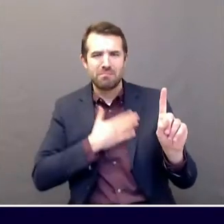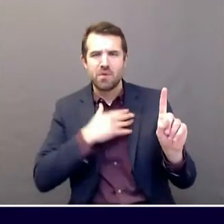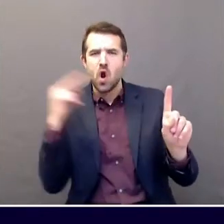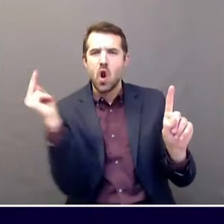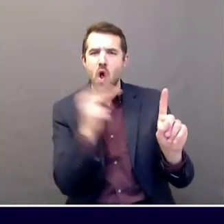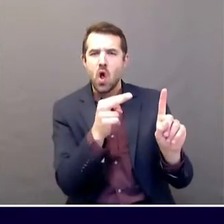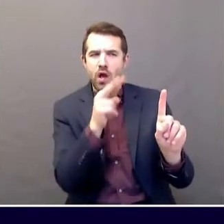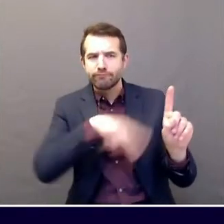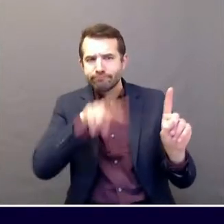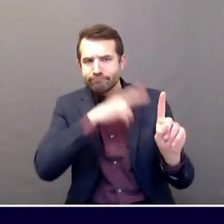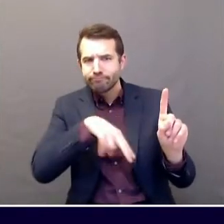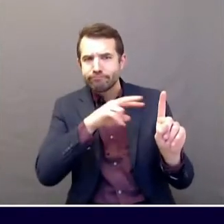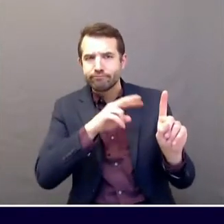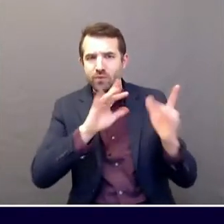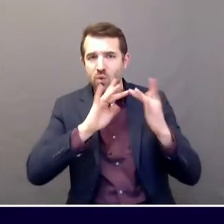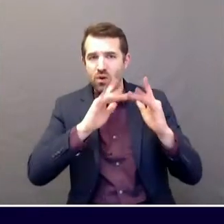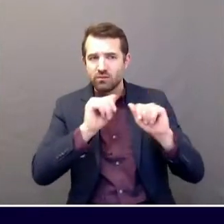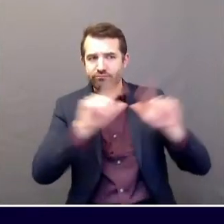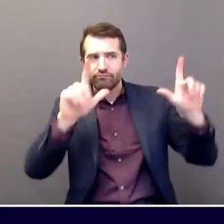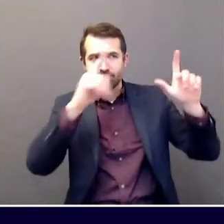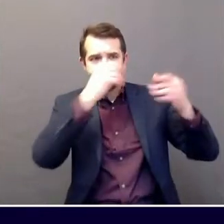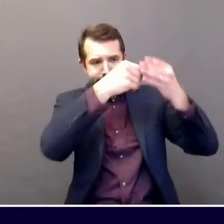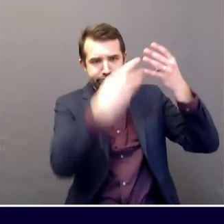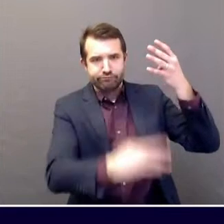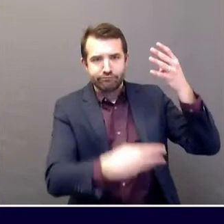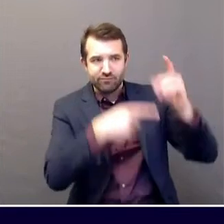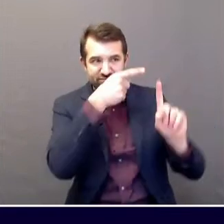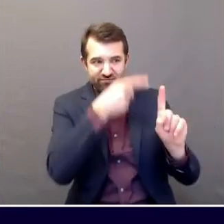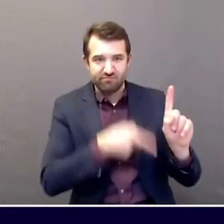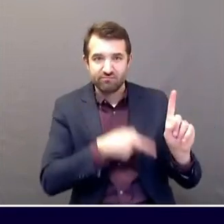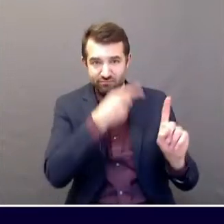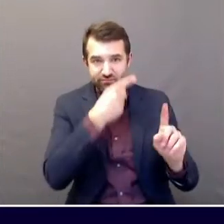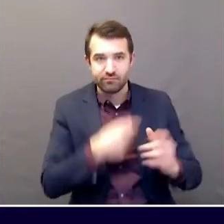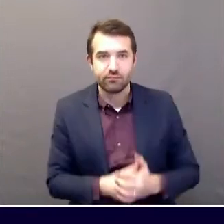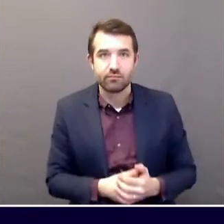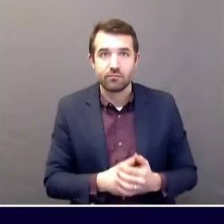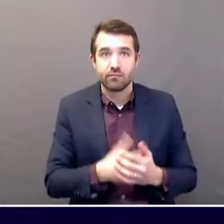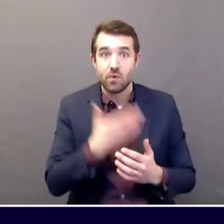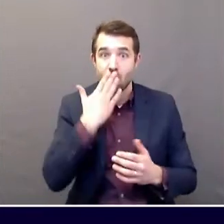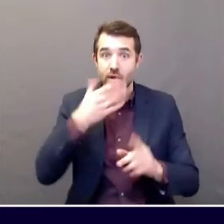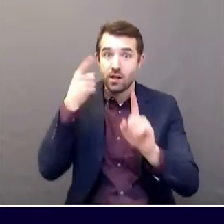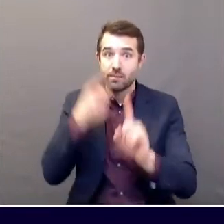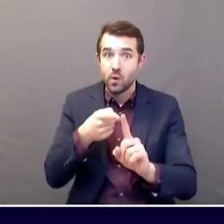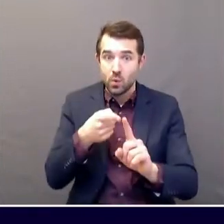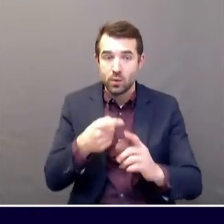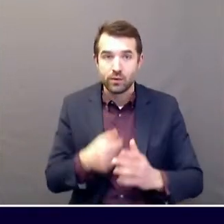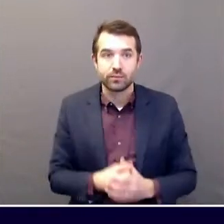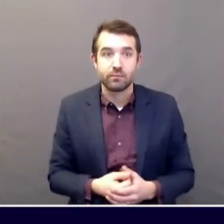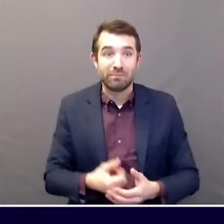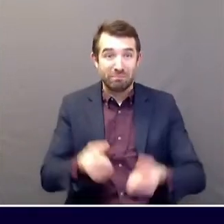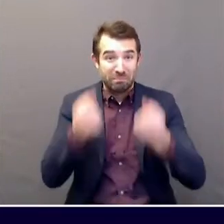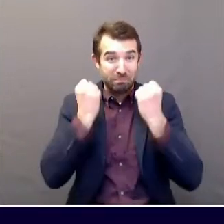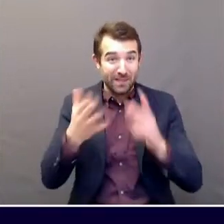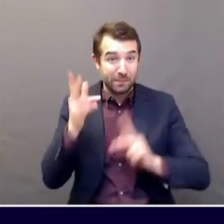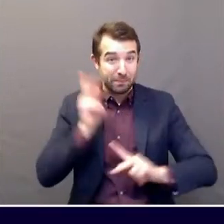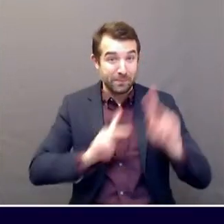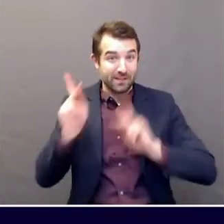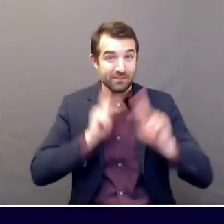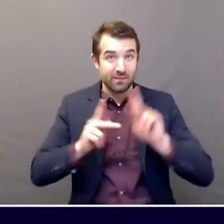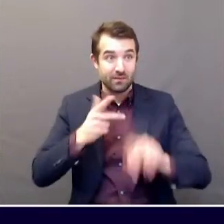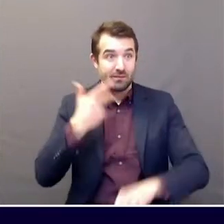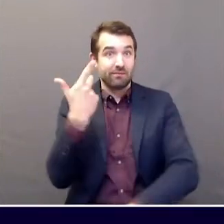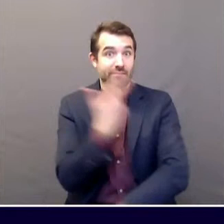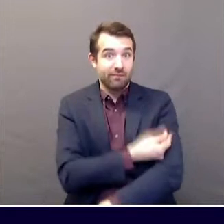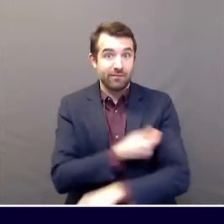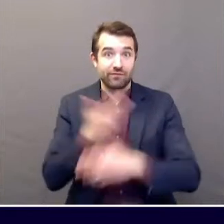As Patrick noted, one of the early findings from that has been that many individuals who have been vaccinated thus far have